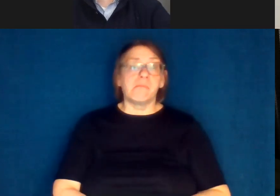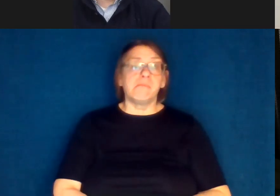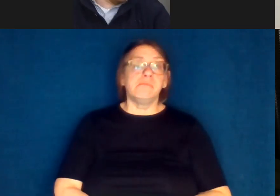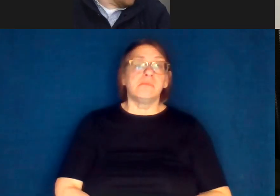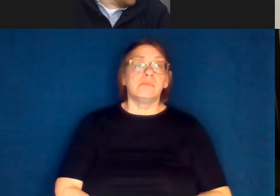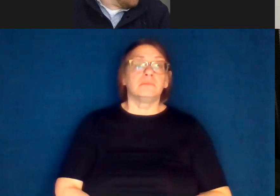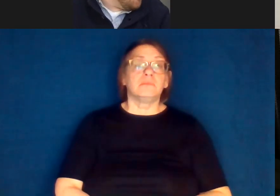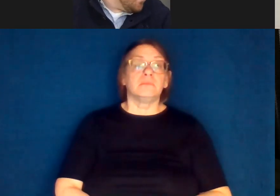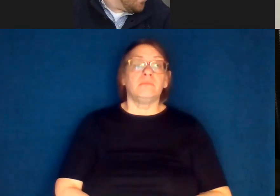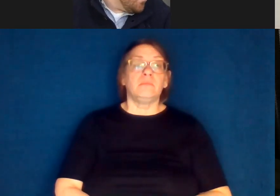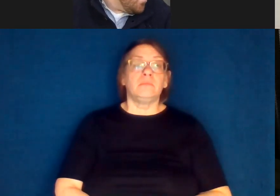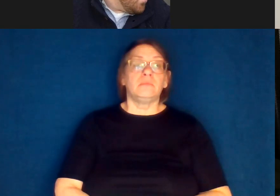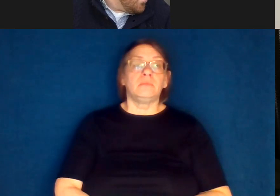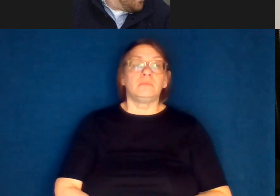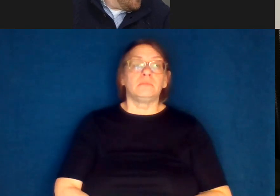Yeah.